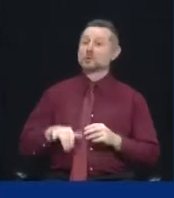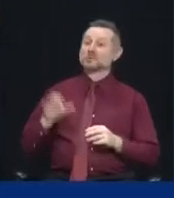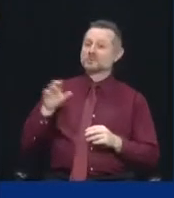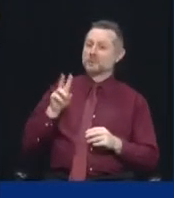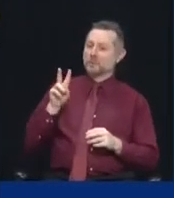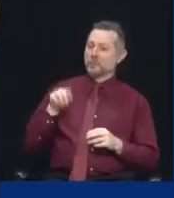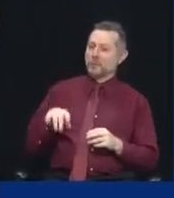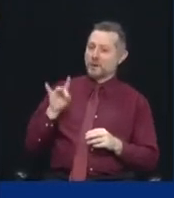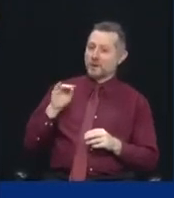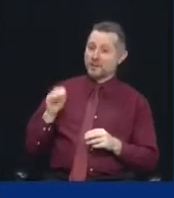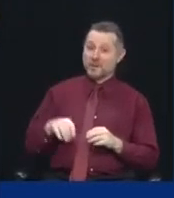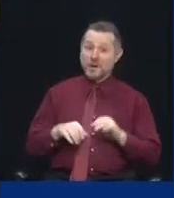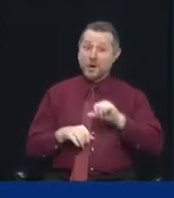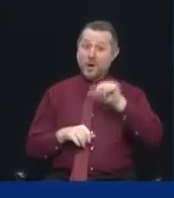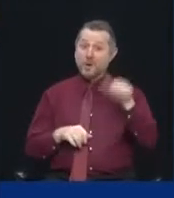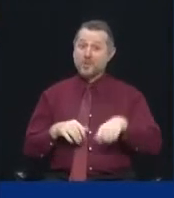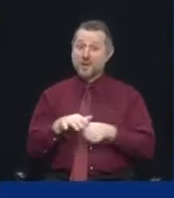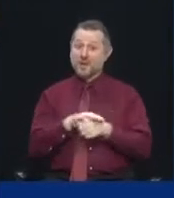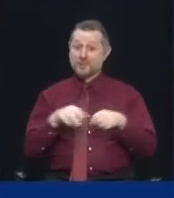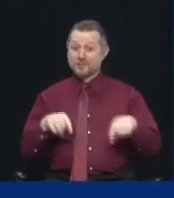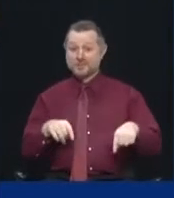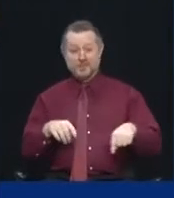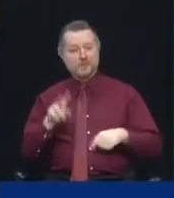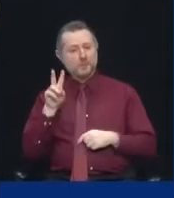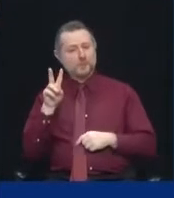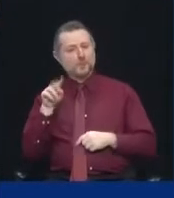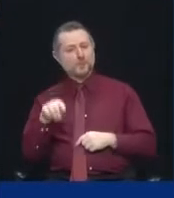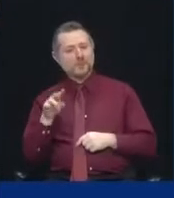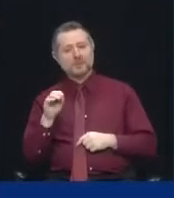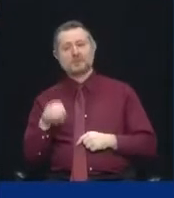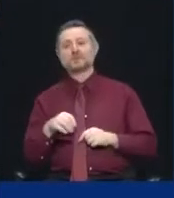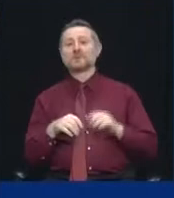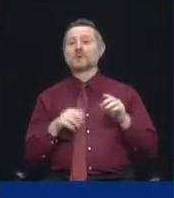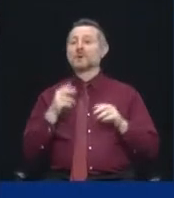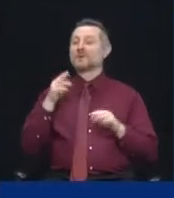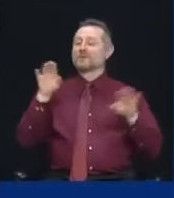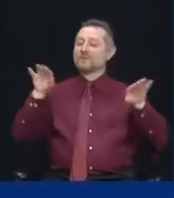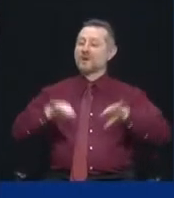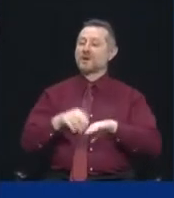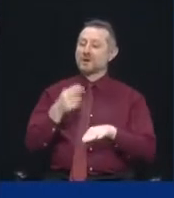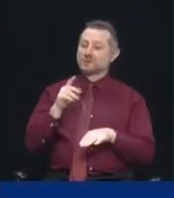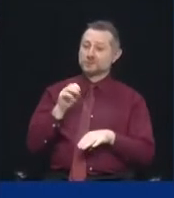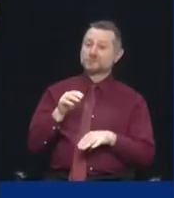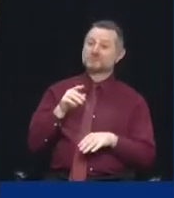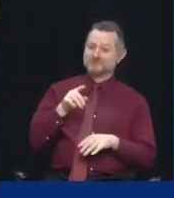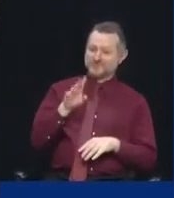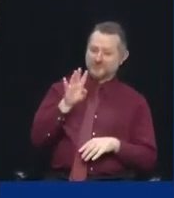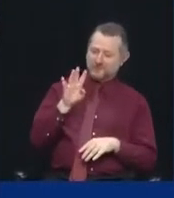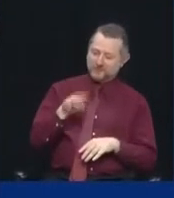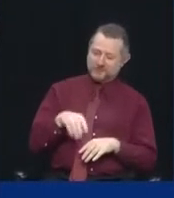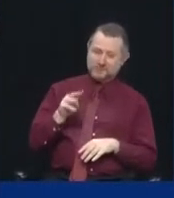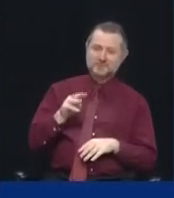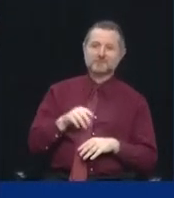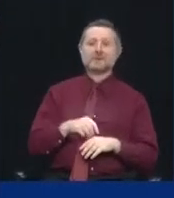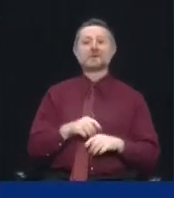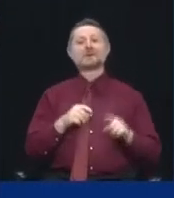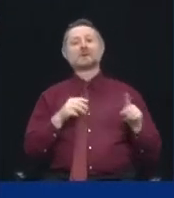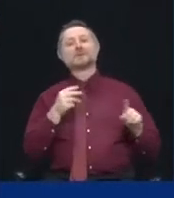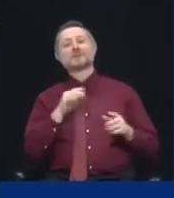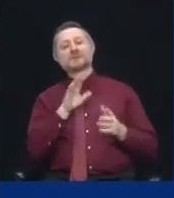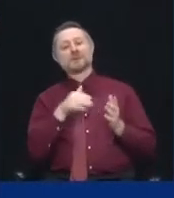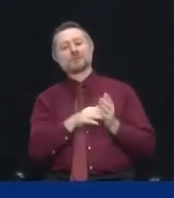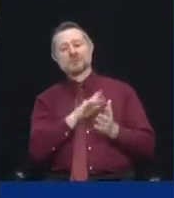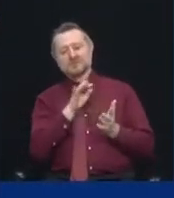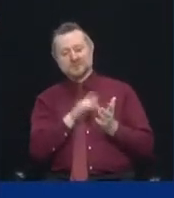Region, 2%. Mohawk Valley, 1.6%. North Country, 1.4%. Central New York, 1.4%. Southern